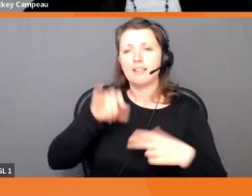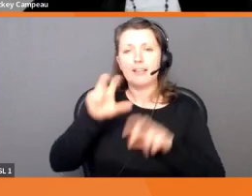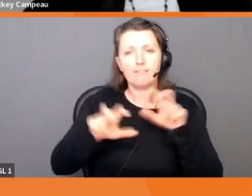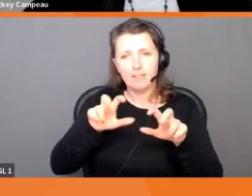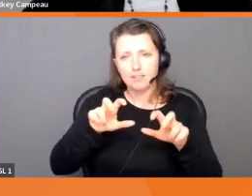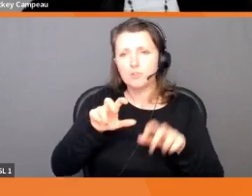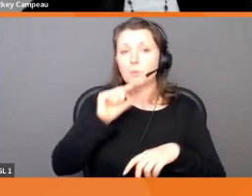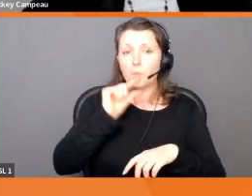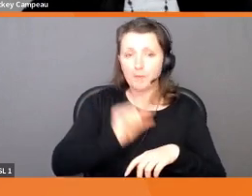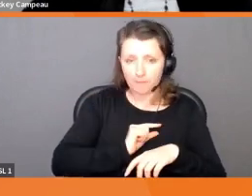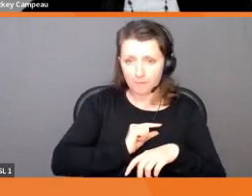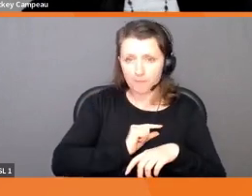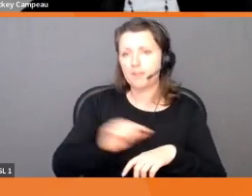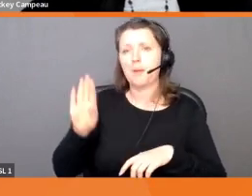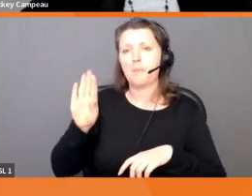for their support.